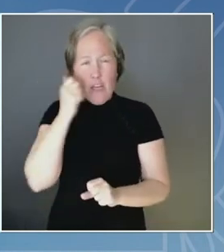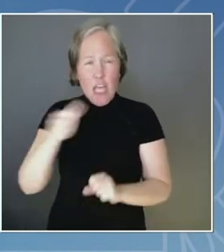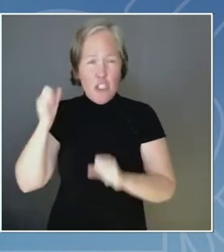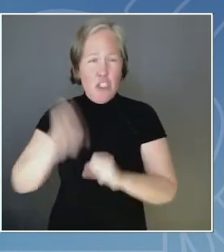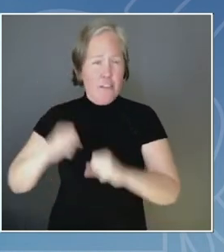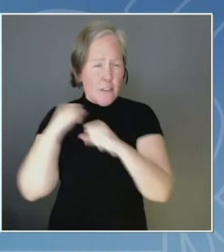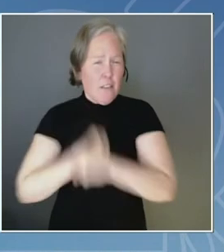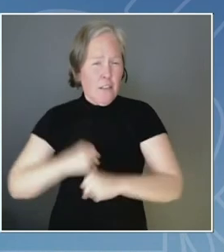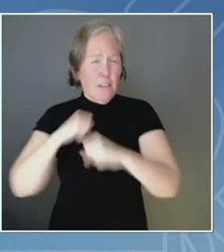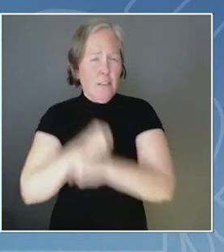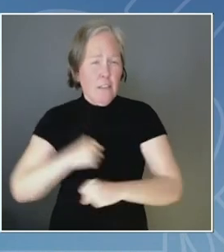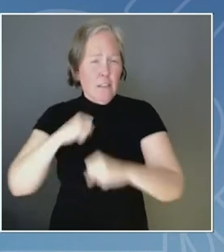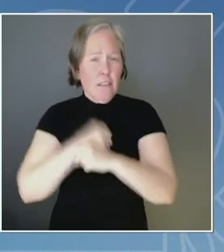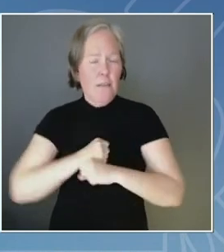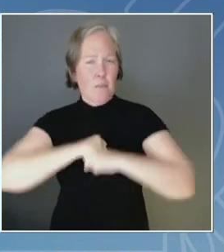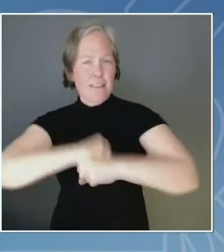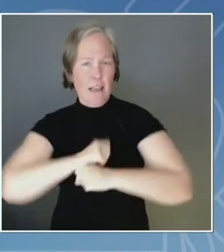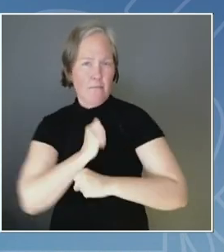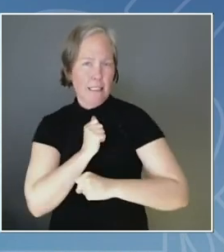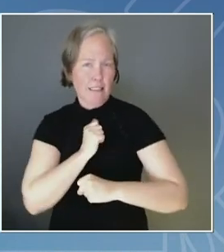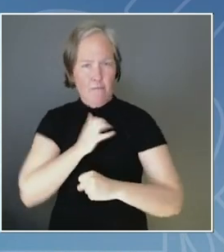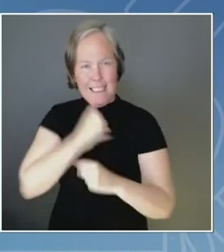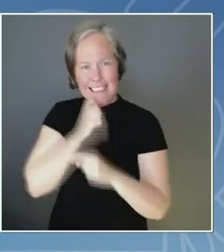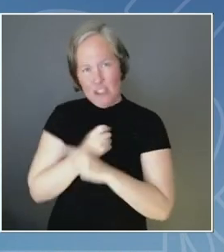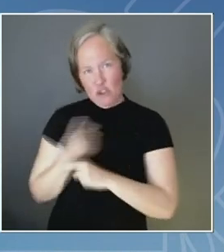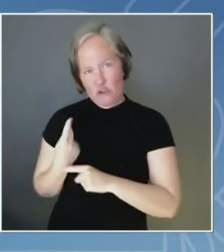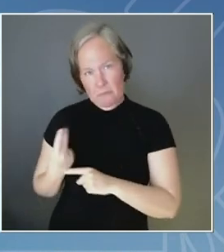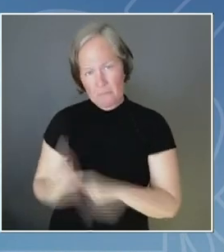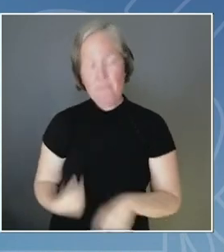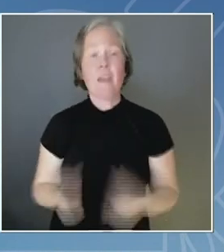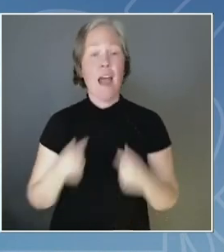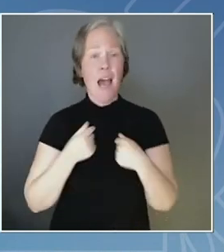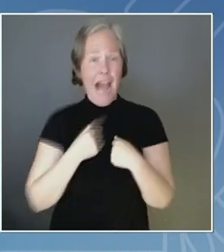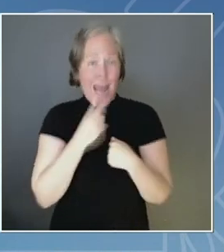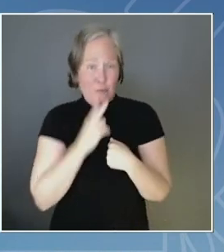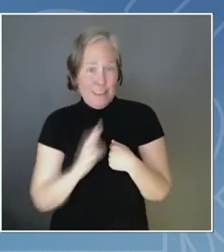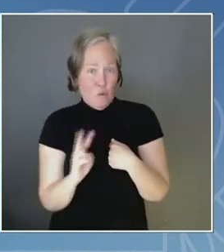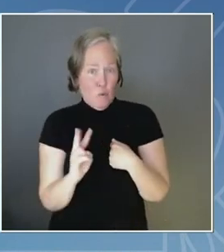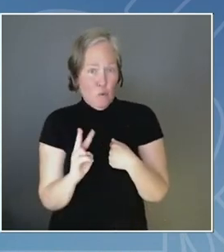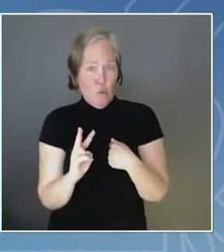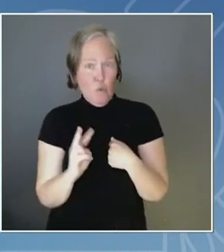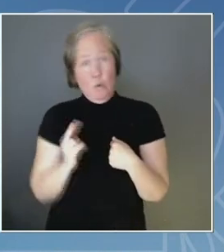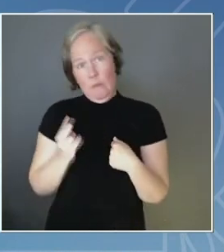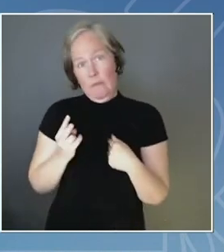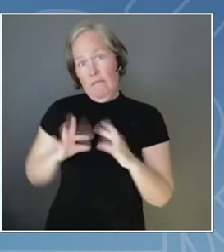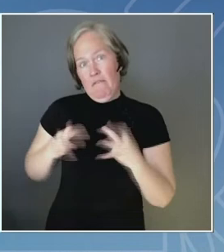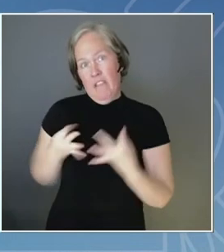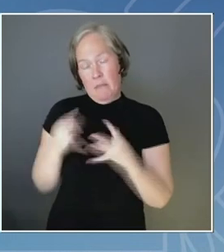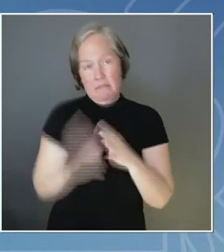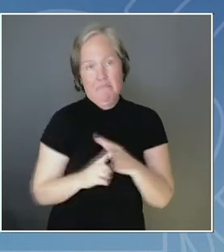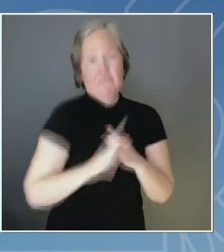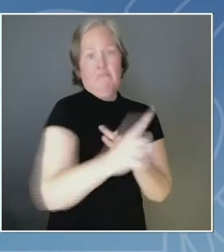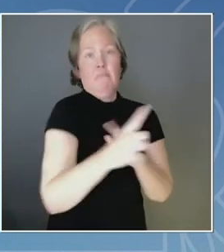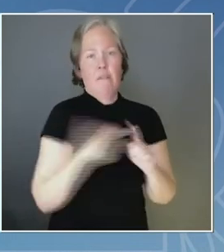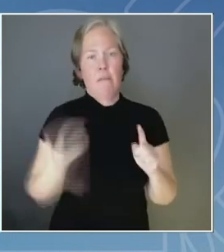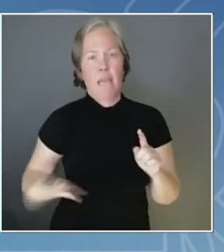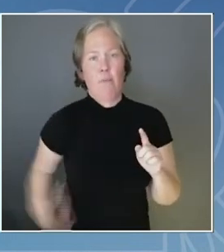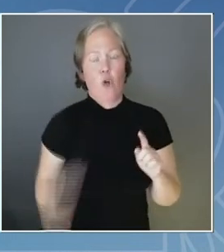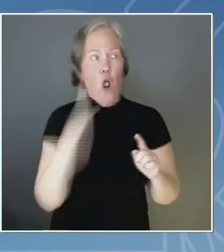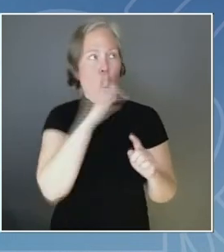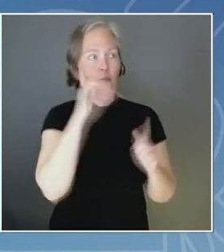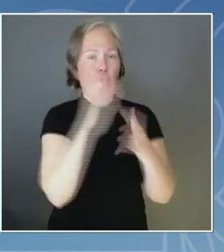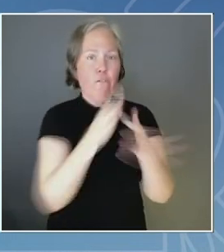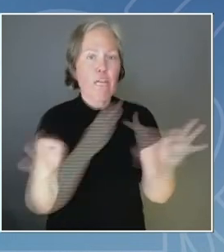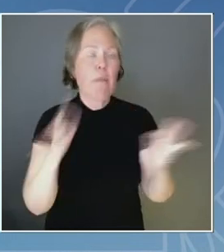alive. When I was about 2 years old, as you mentioned, we escaped from Cambodia seeking hope, seeking freedom, and just seeking a chance